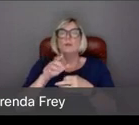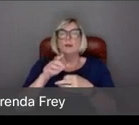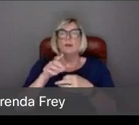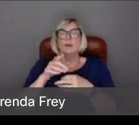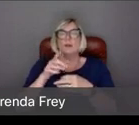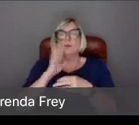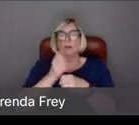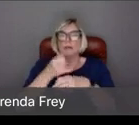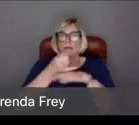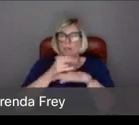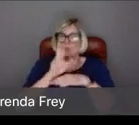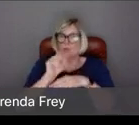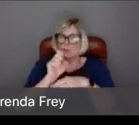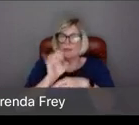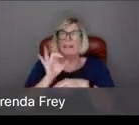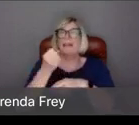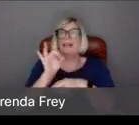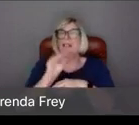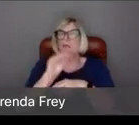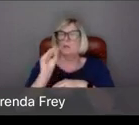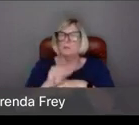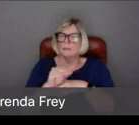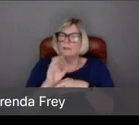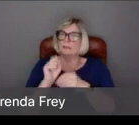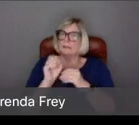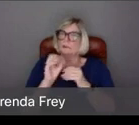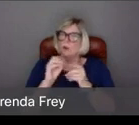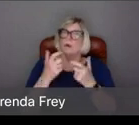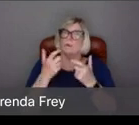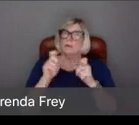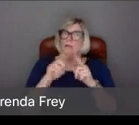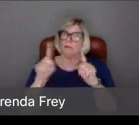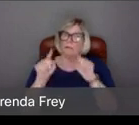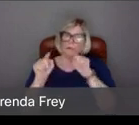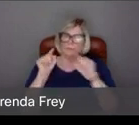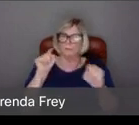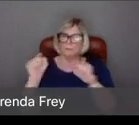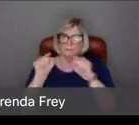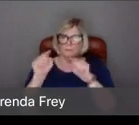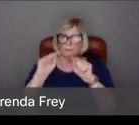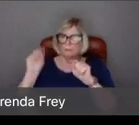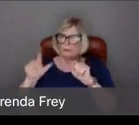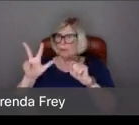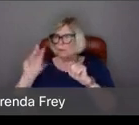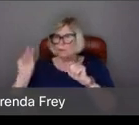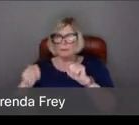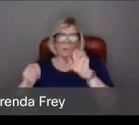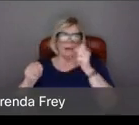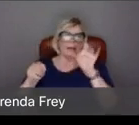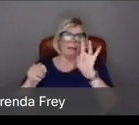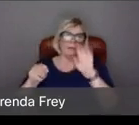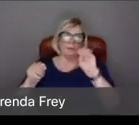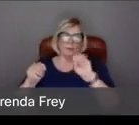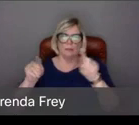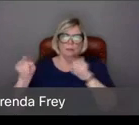rate of 18%. So we're talking a very big difference in the percentages. So what does that mean for